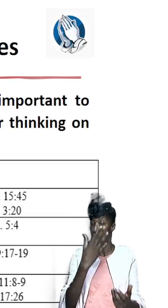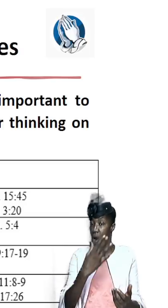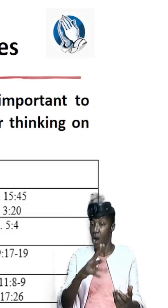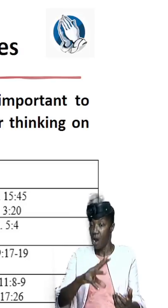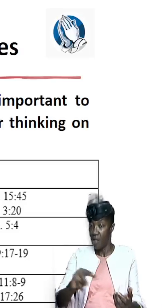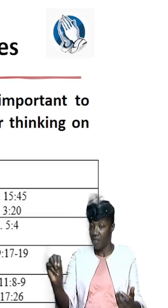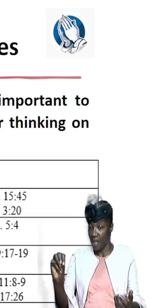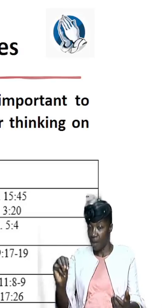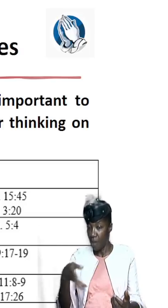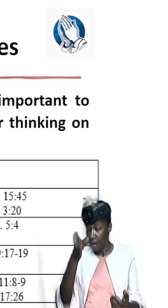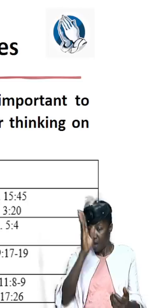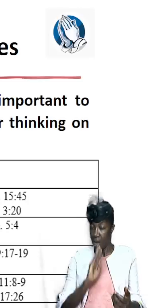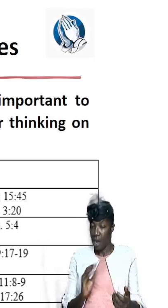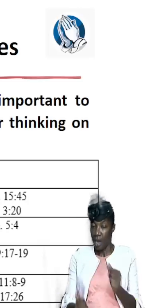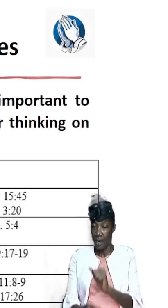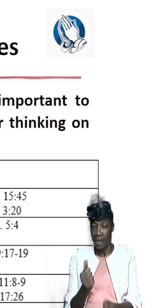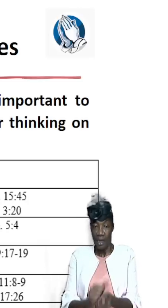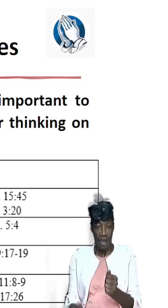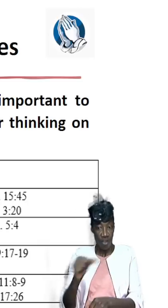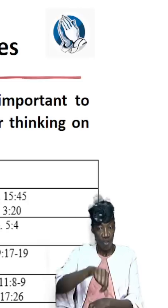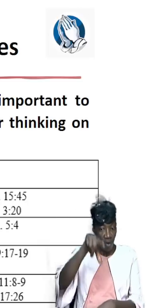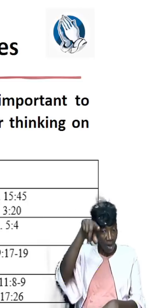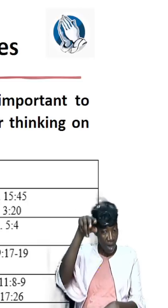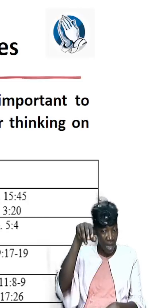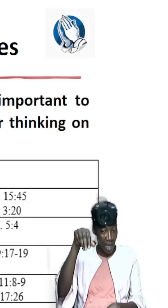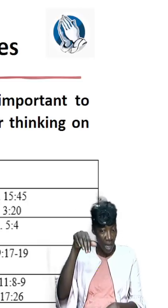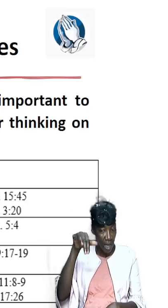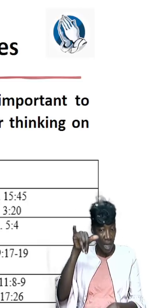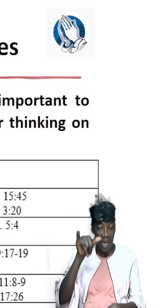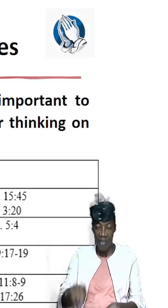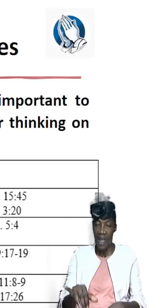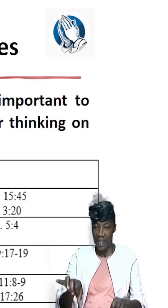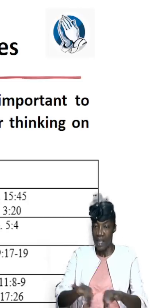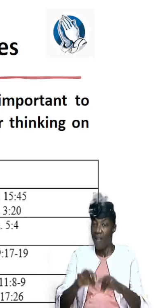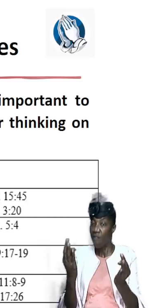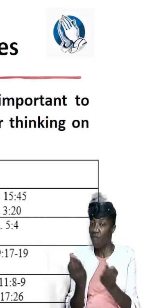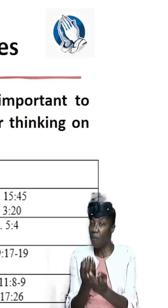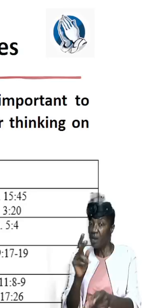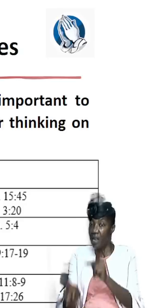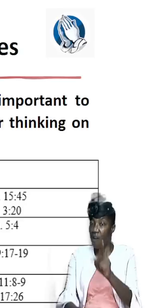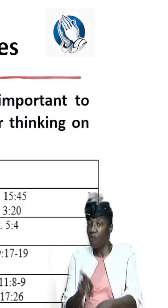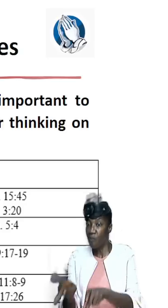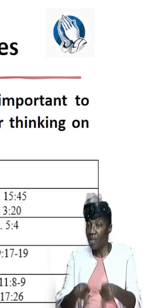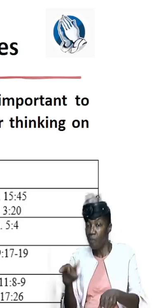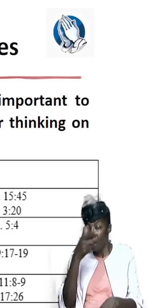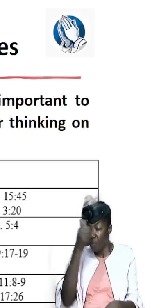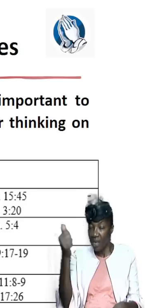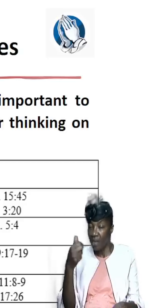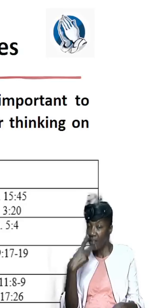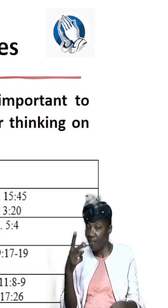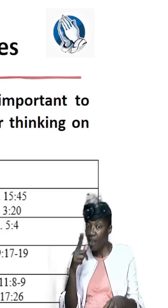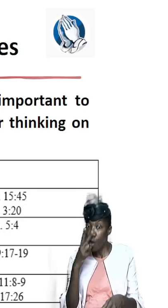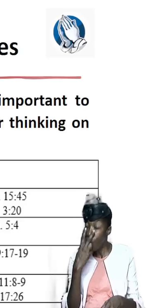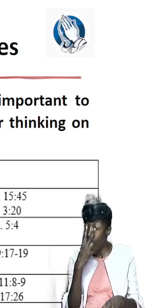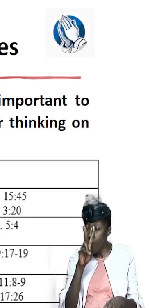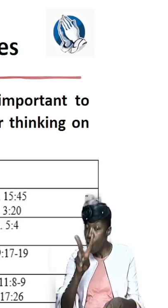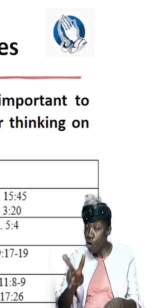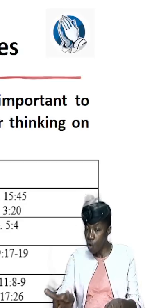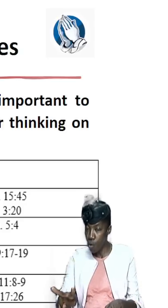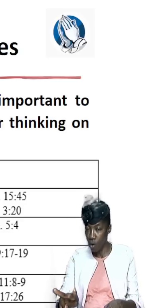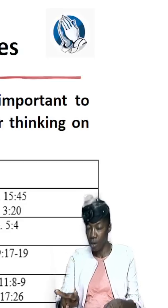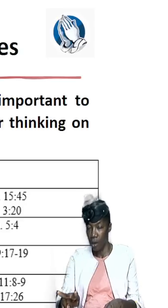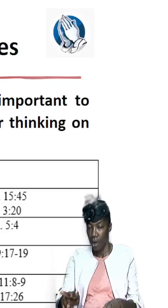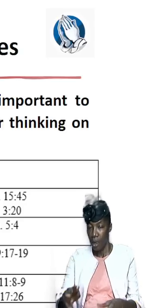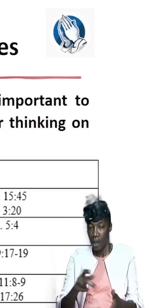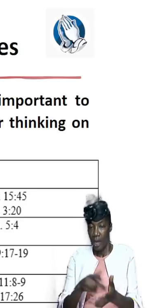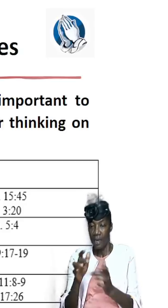and God totally destroyed that particular family of people. Because it says, as you look at the scriptures, and this is